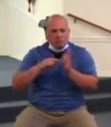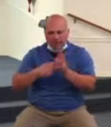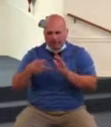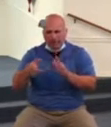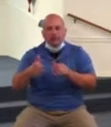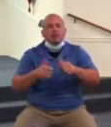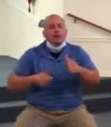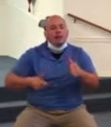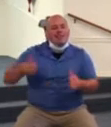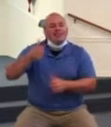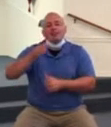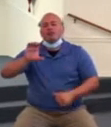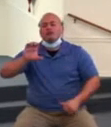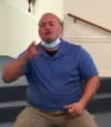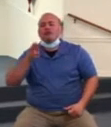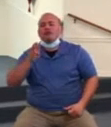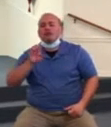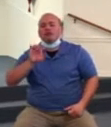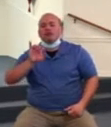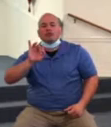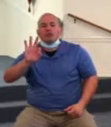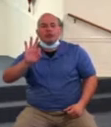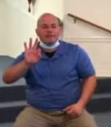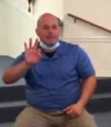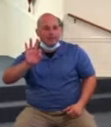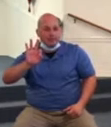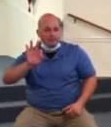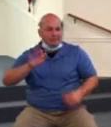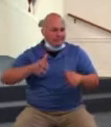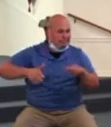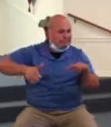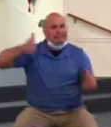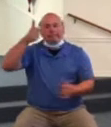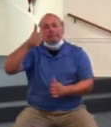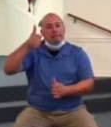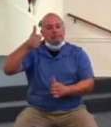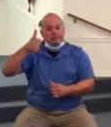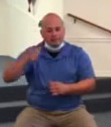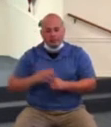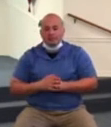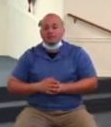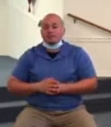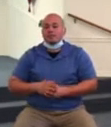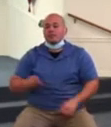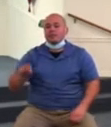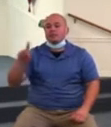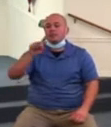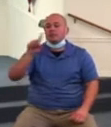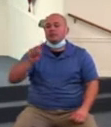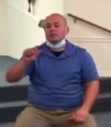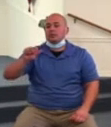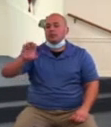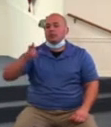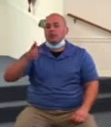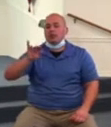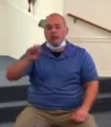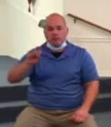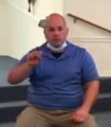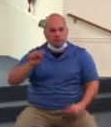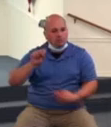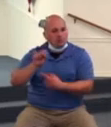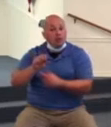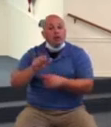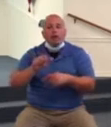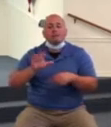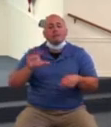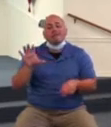and probably very wealthy because of it. Zacchaeus climbs a sycamore fig tree to see Jesus